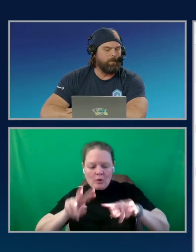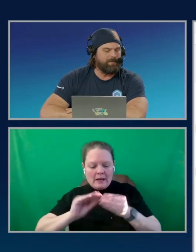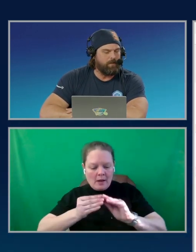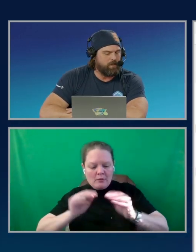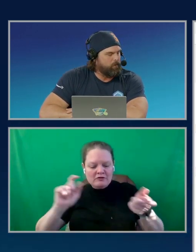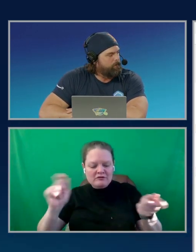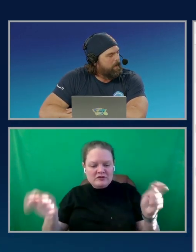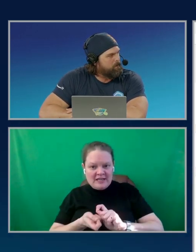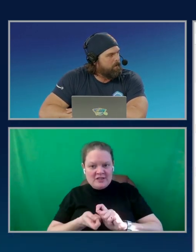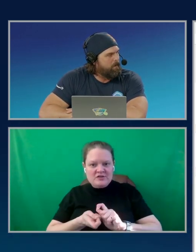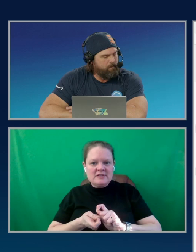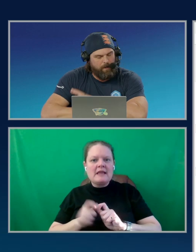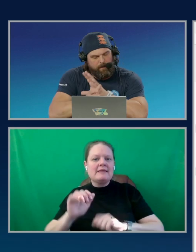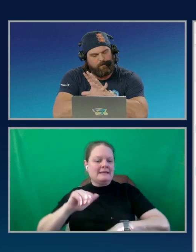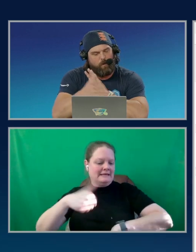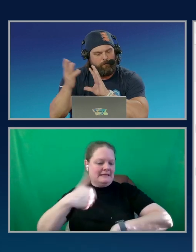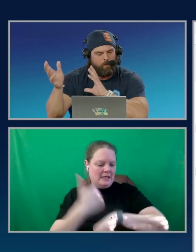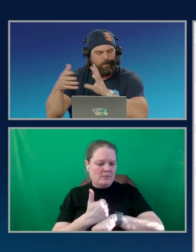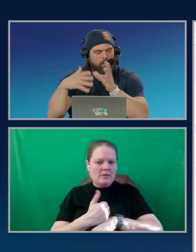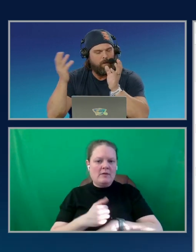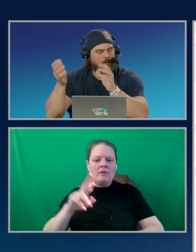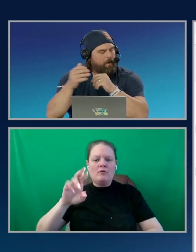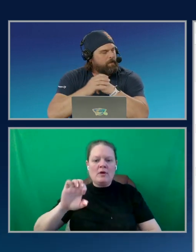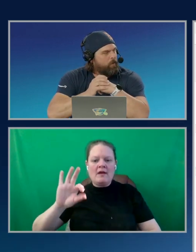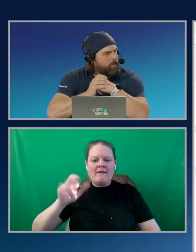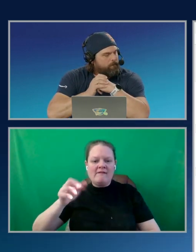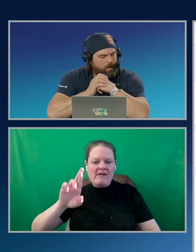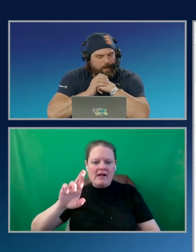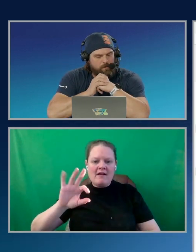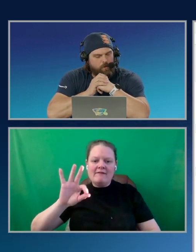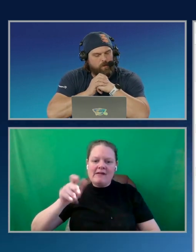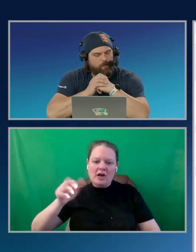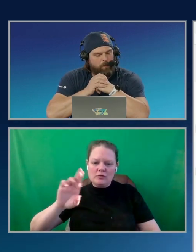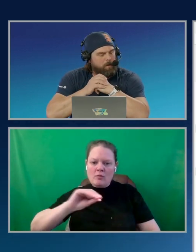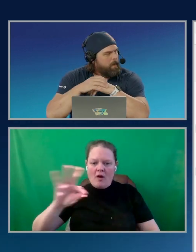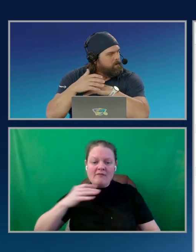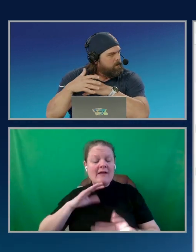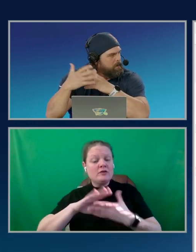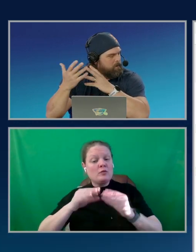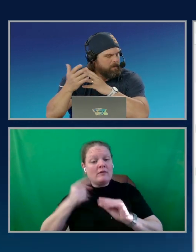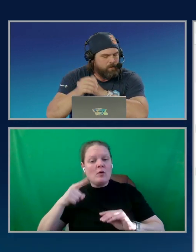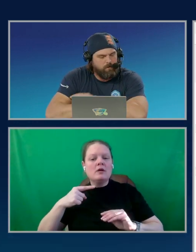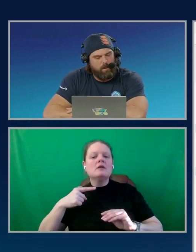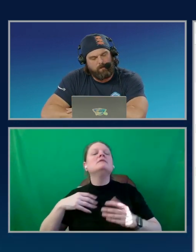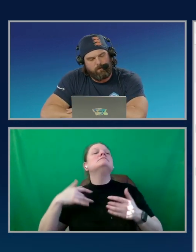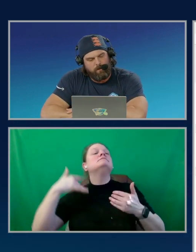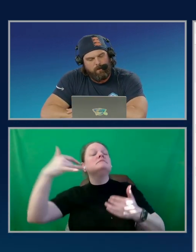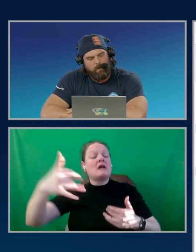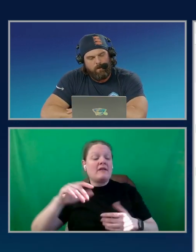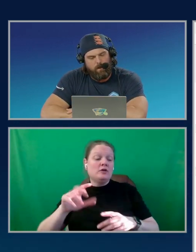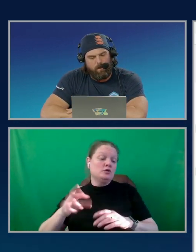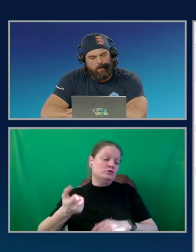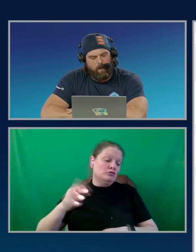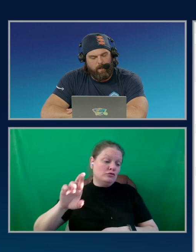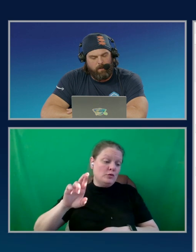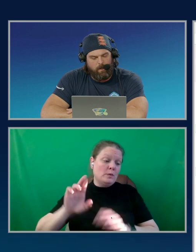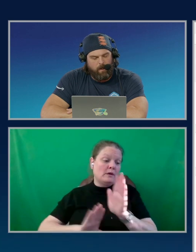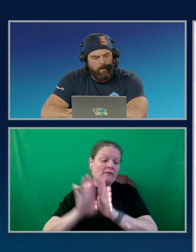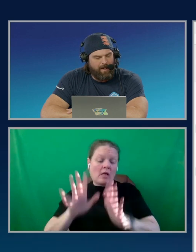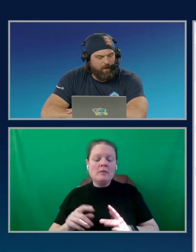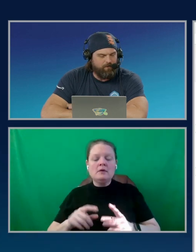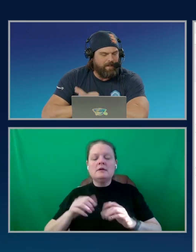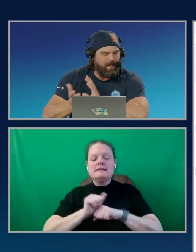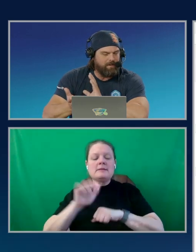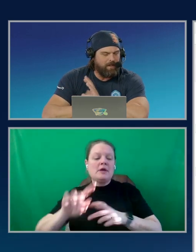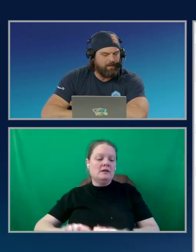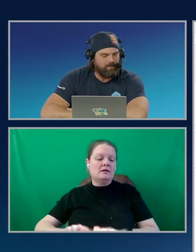the implementation of refactor auth. I had a story for it. Fast forward, I've already had a junior developer maybe submit some initial changes. And